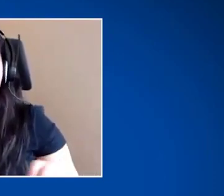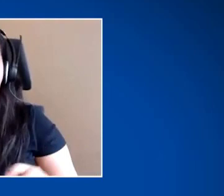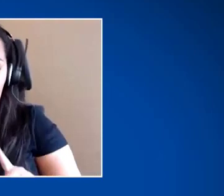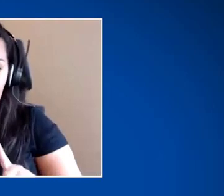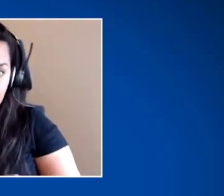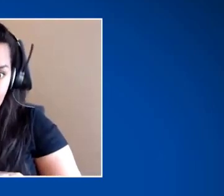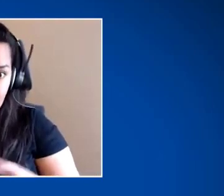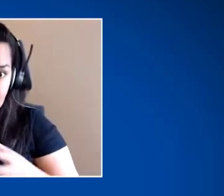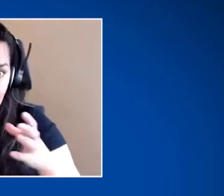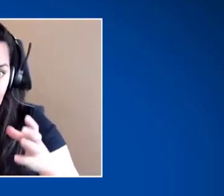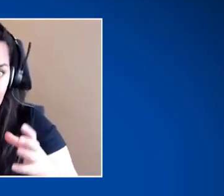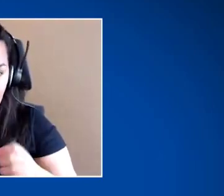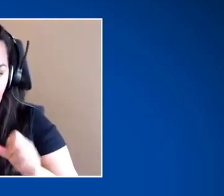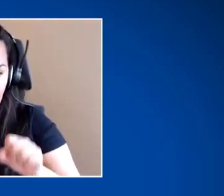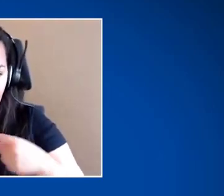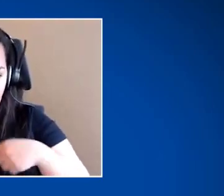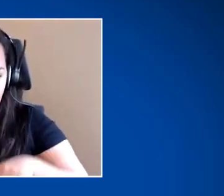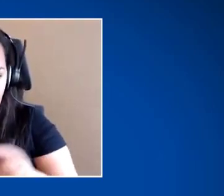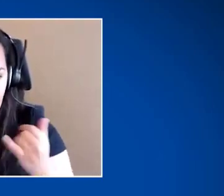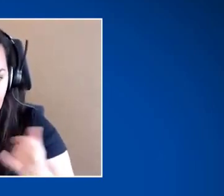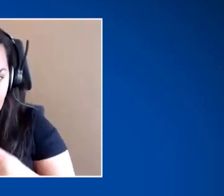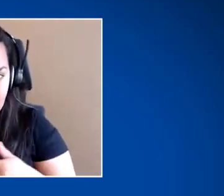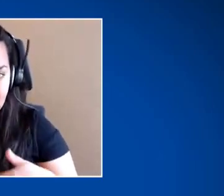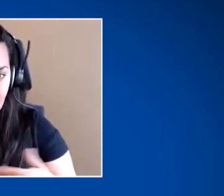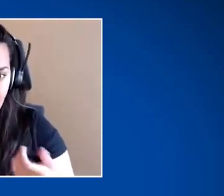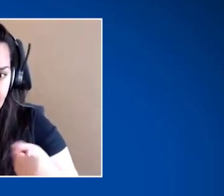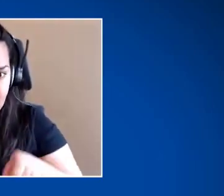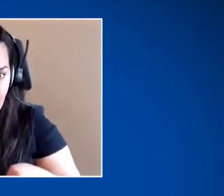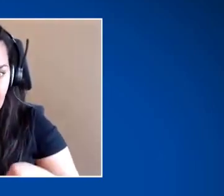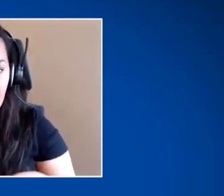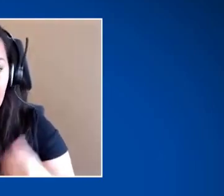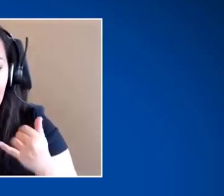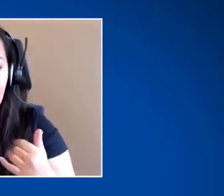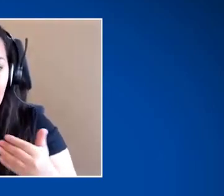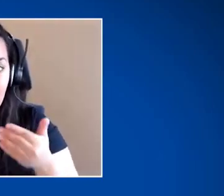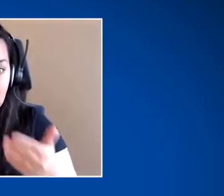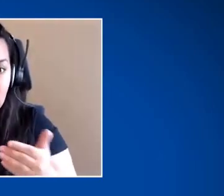event. So now, let's go ahead and hear from Dr. Lauer.